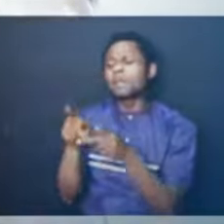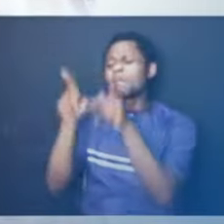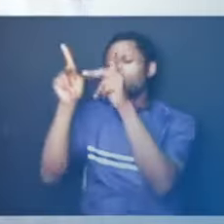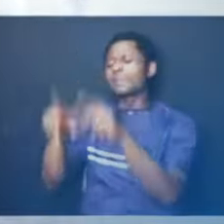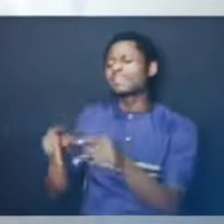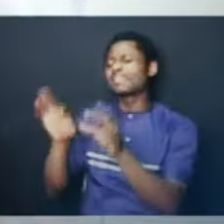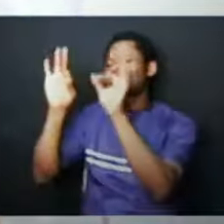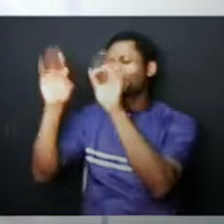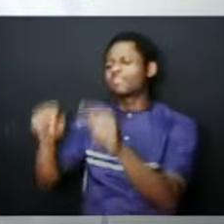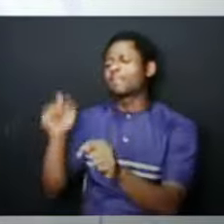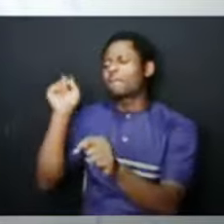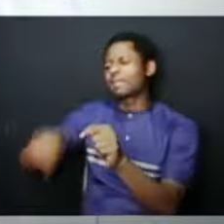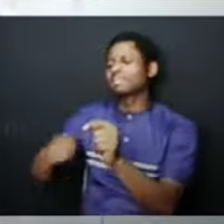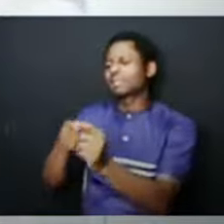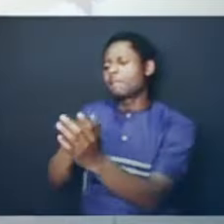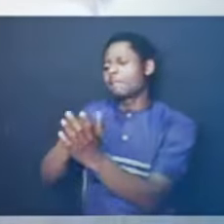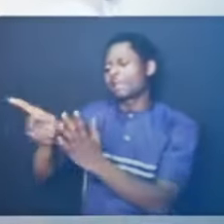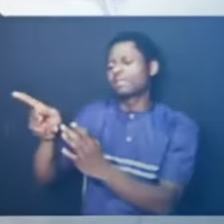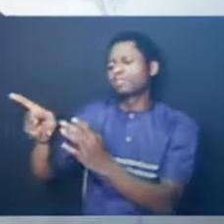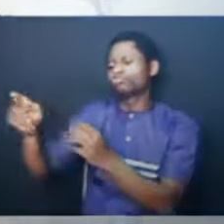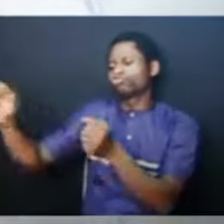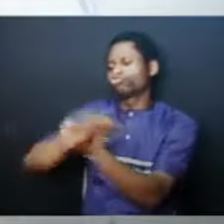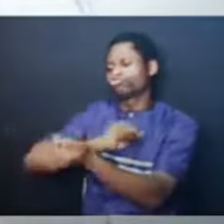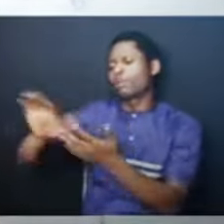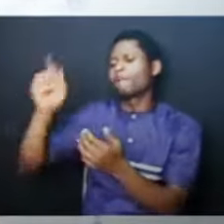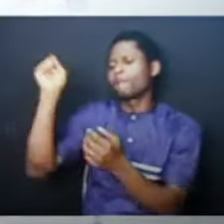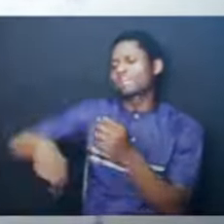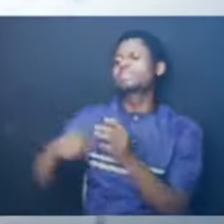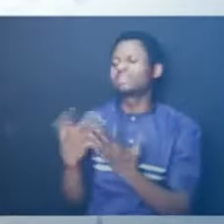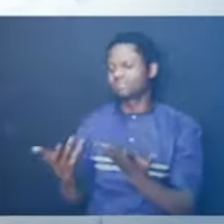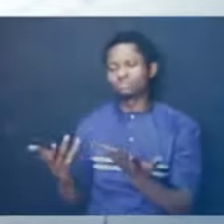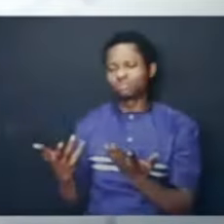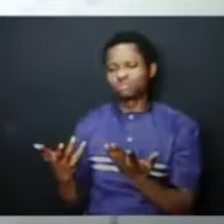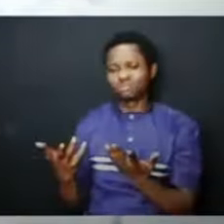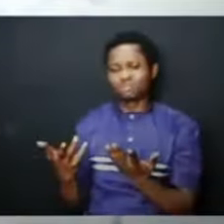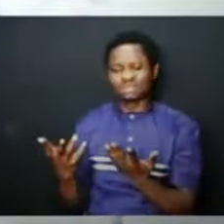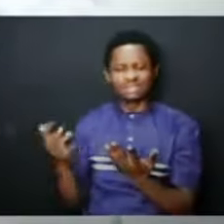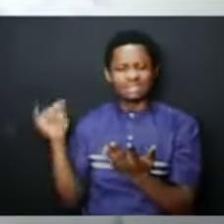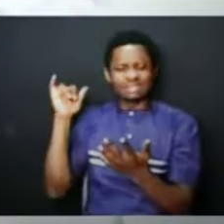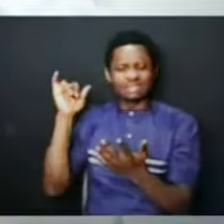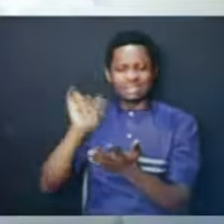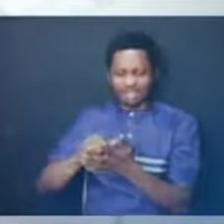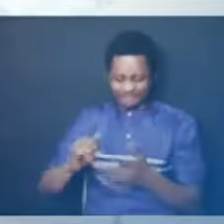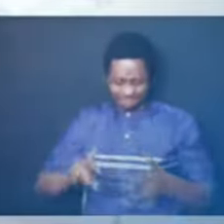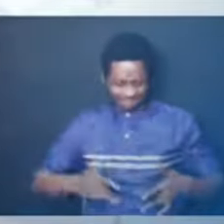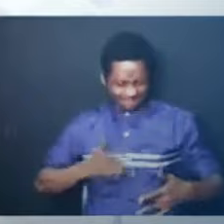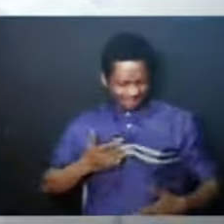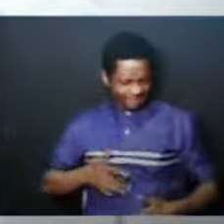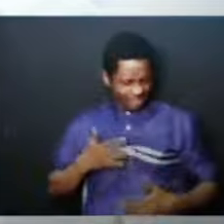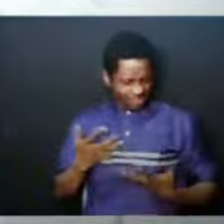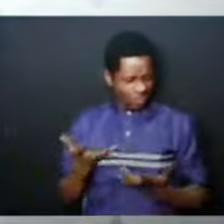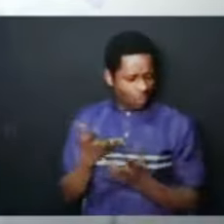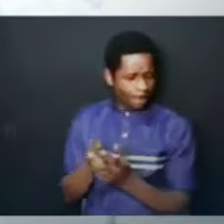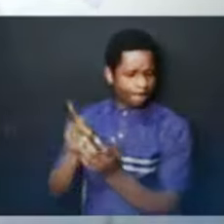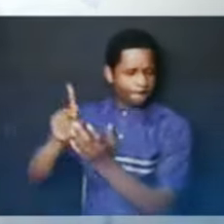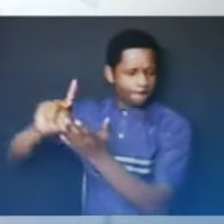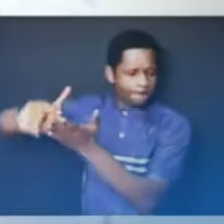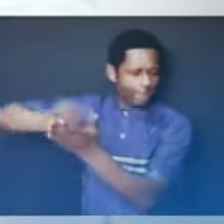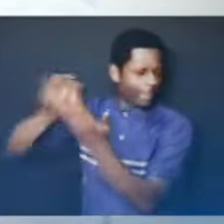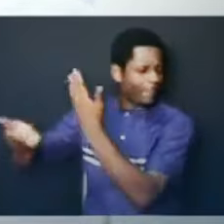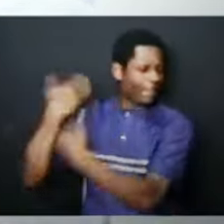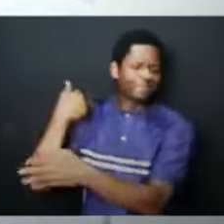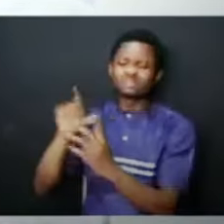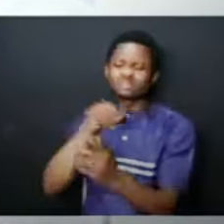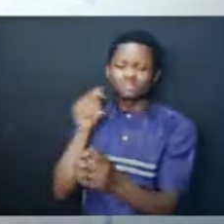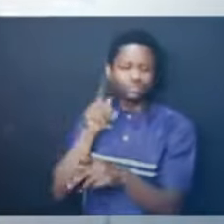deserve. But this delight to revenge should have no space in the heart